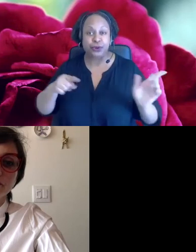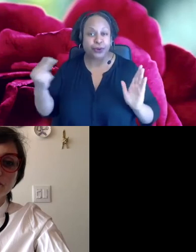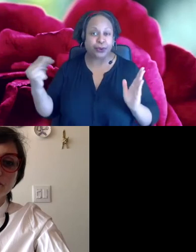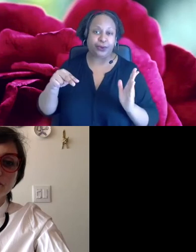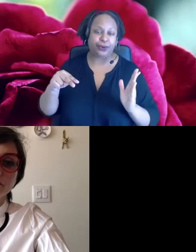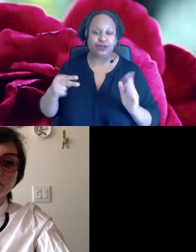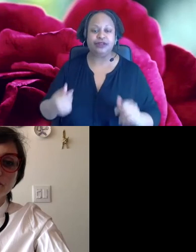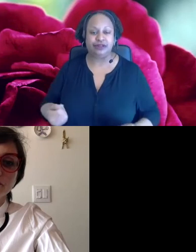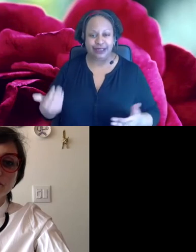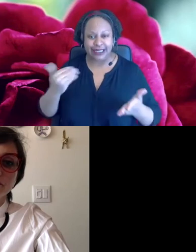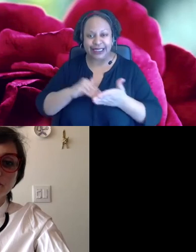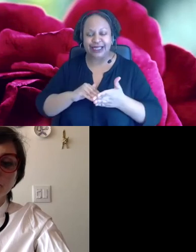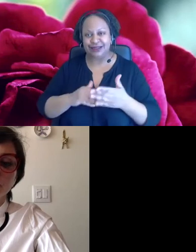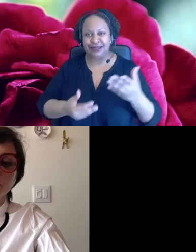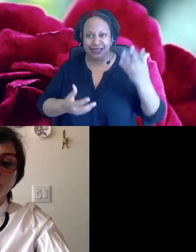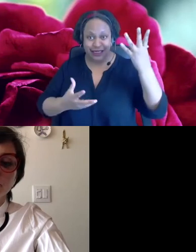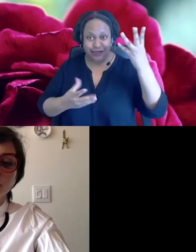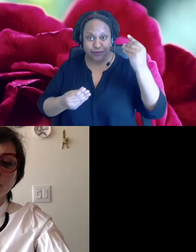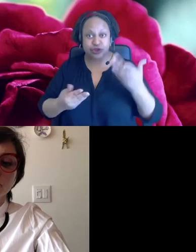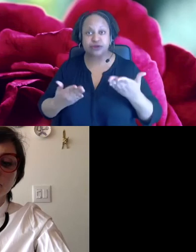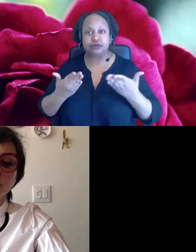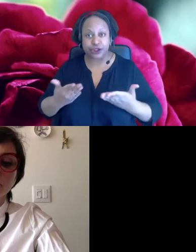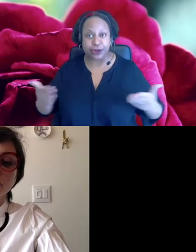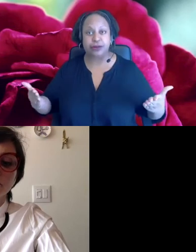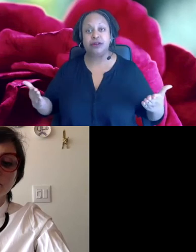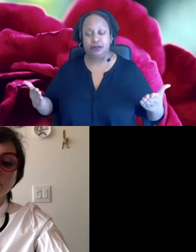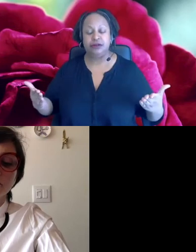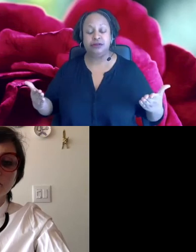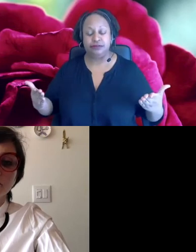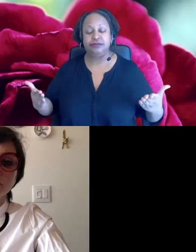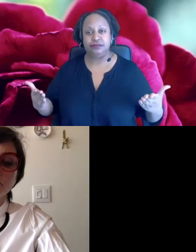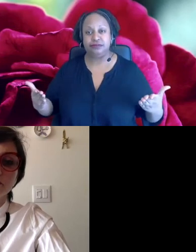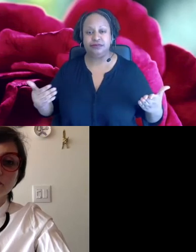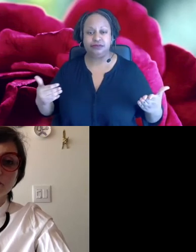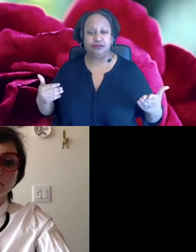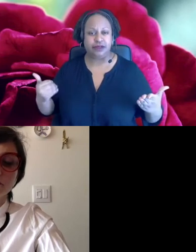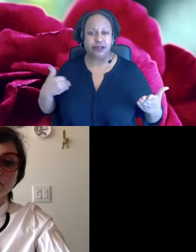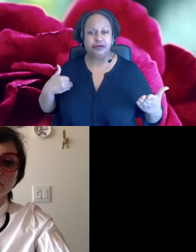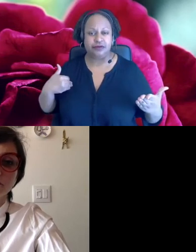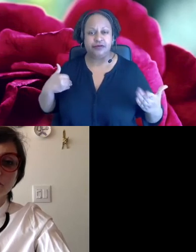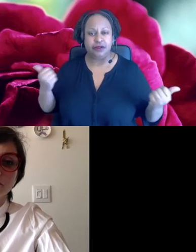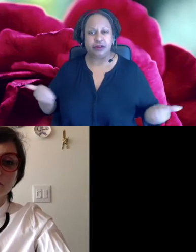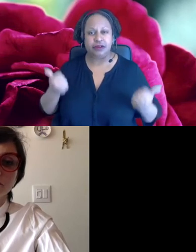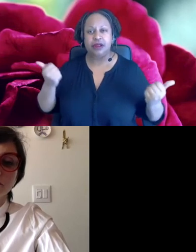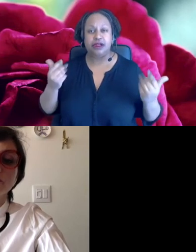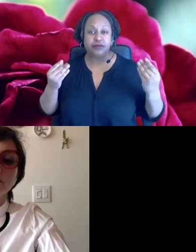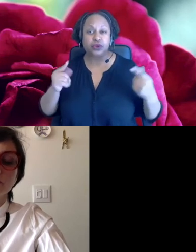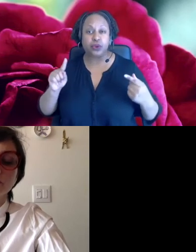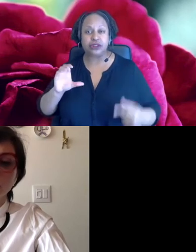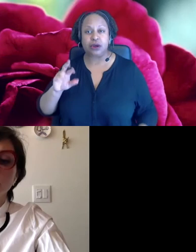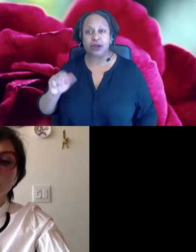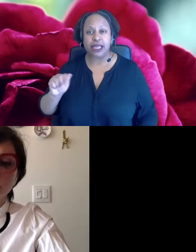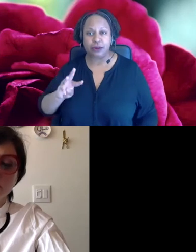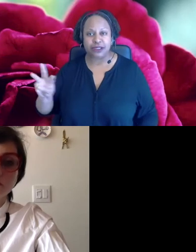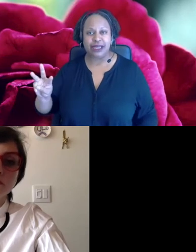again, that's in the material. There's a lot on the CRA website. I